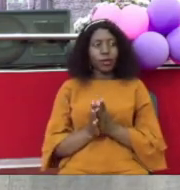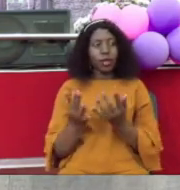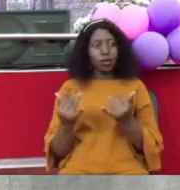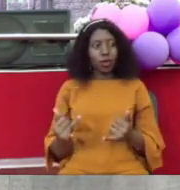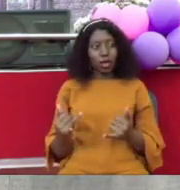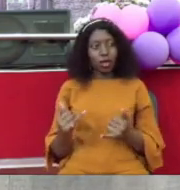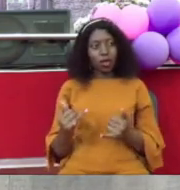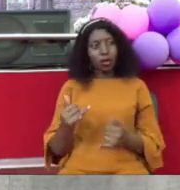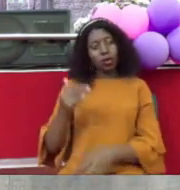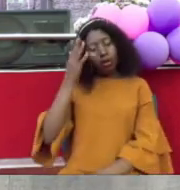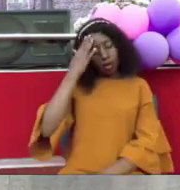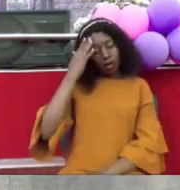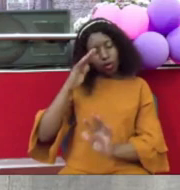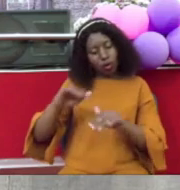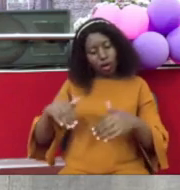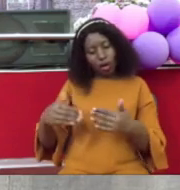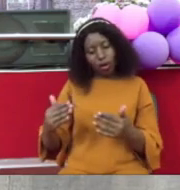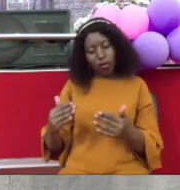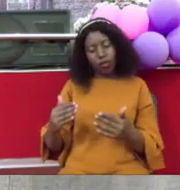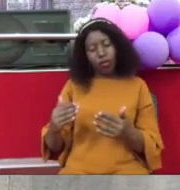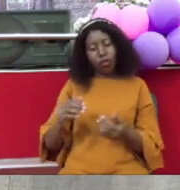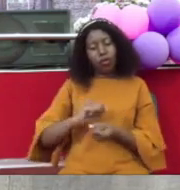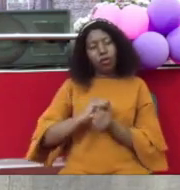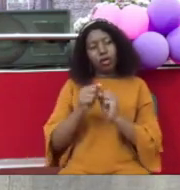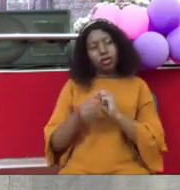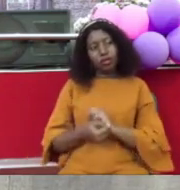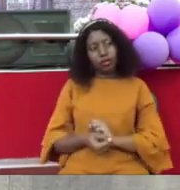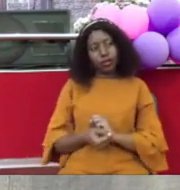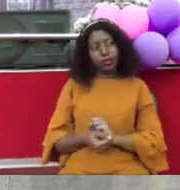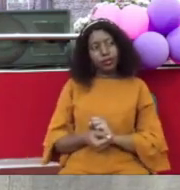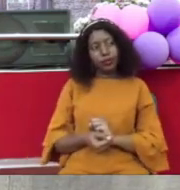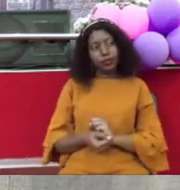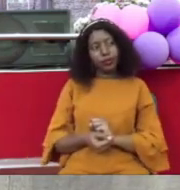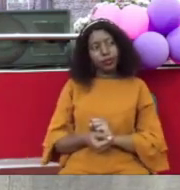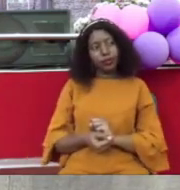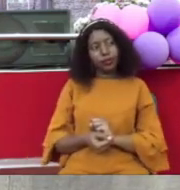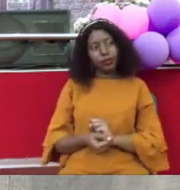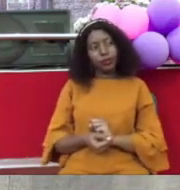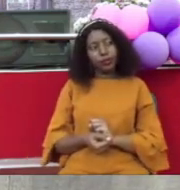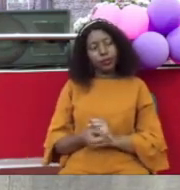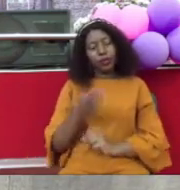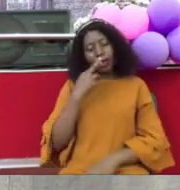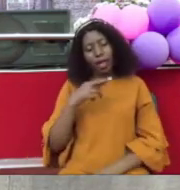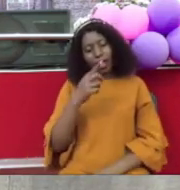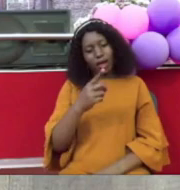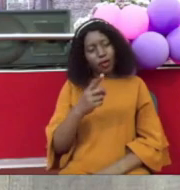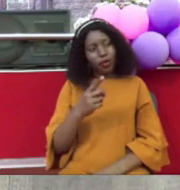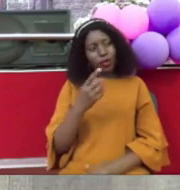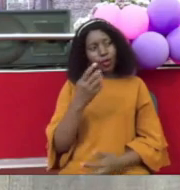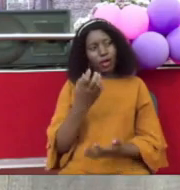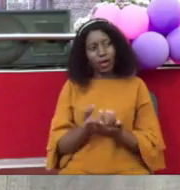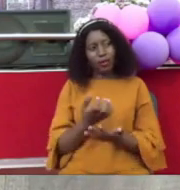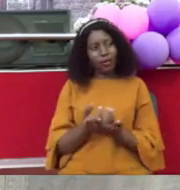you can correct it. Hiyo unaangalia na unaweza kurekebisha. Are you working? Are you actively employed? Because God only